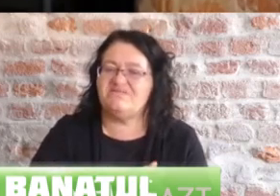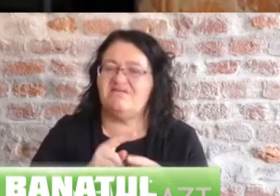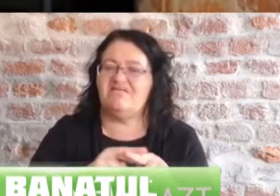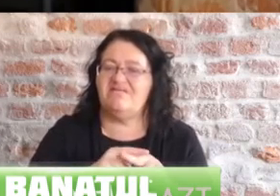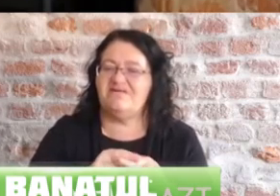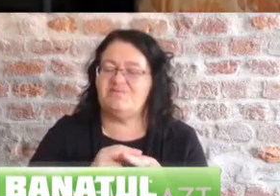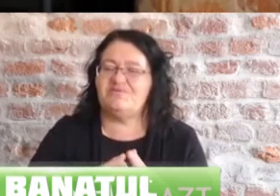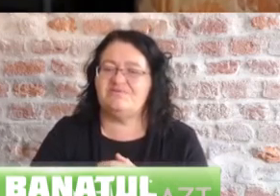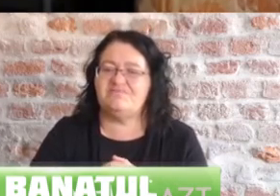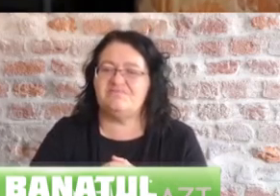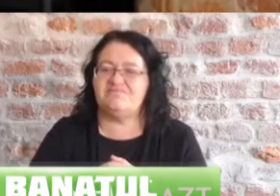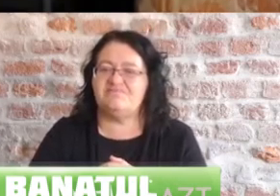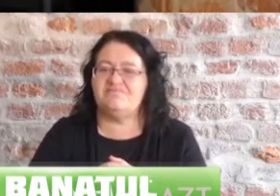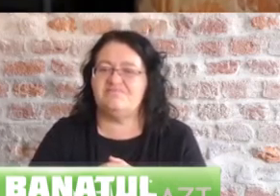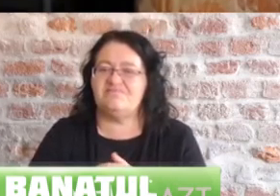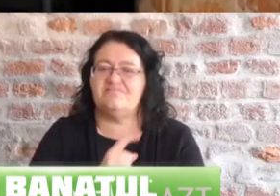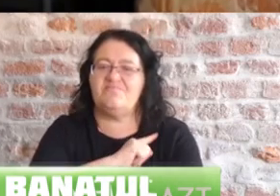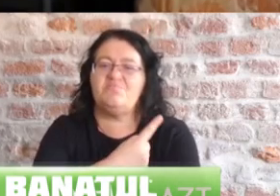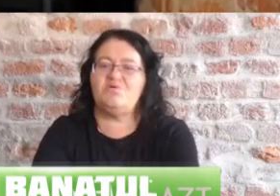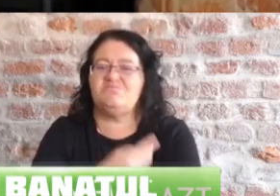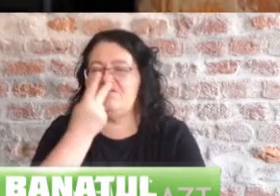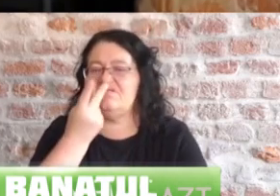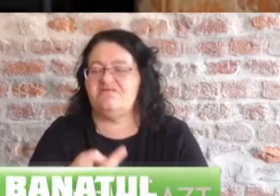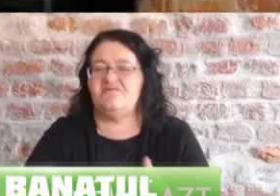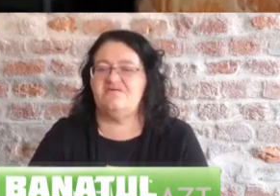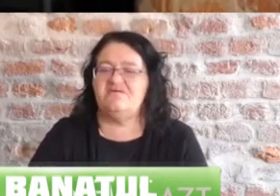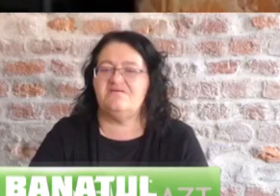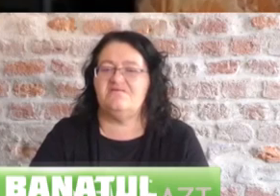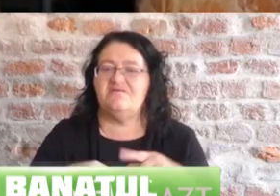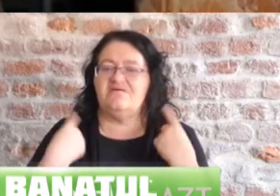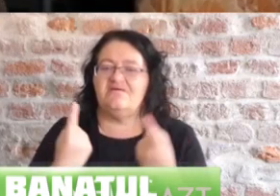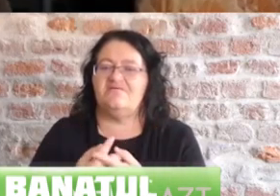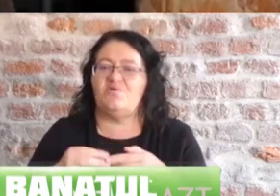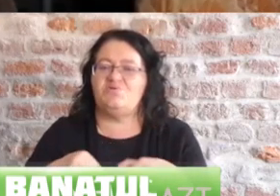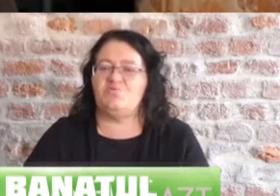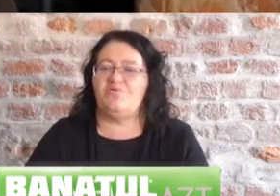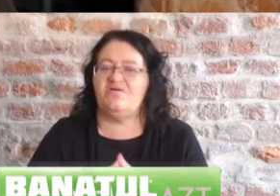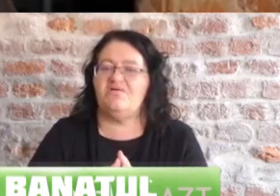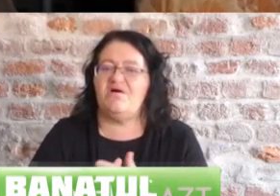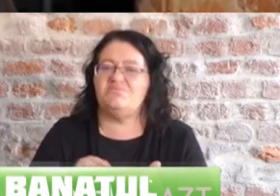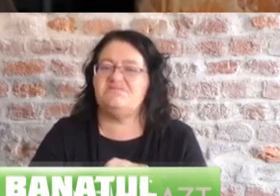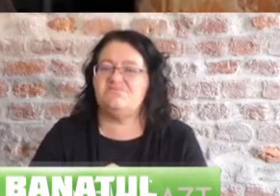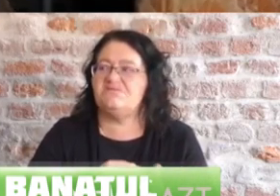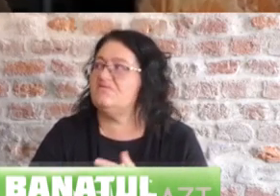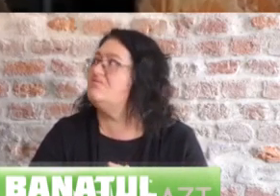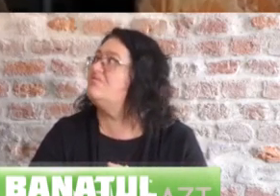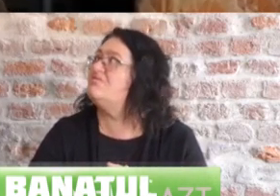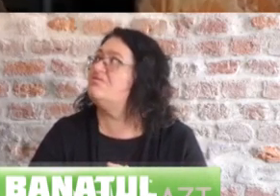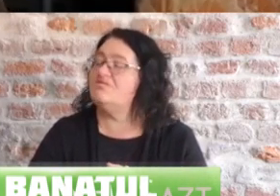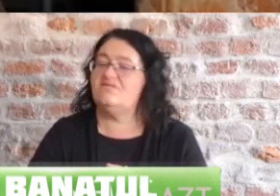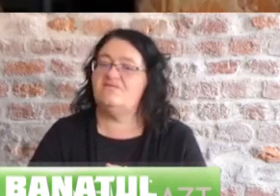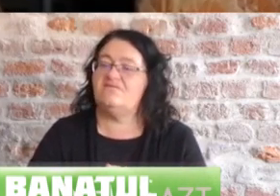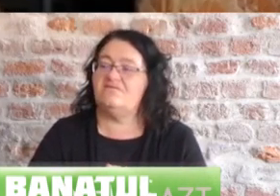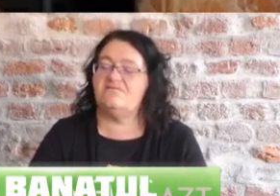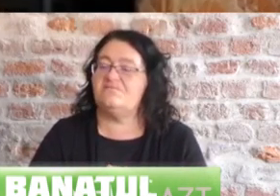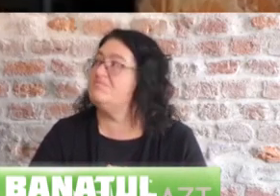of content and possibility of use. We, the jury, appreciate a lot, I add,